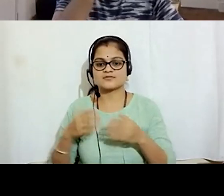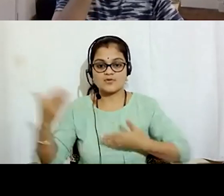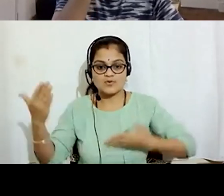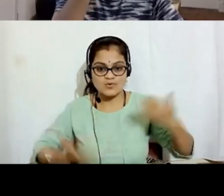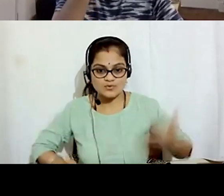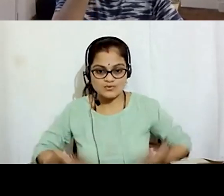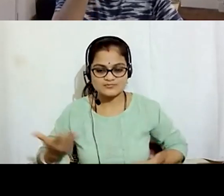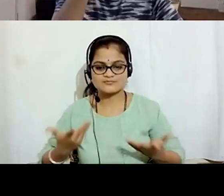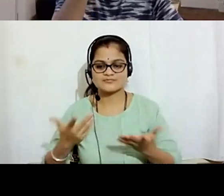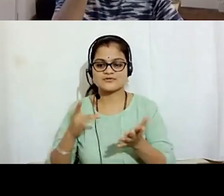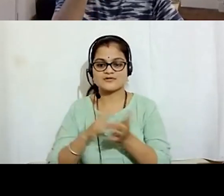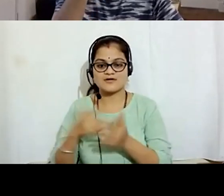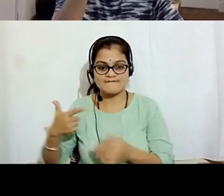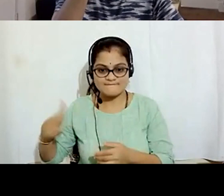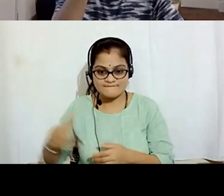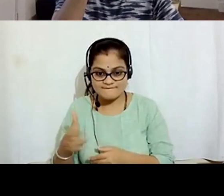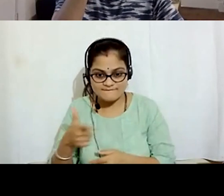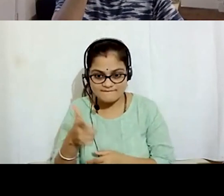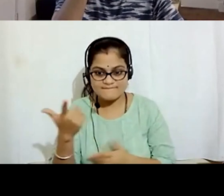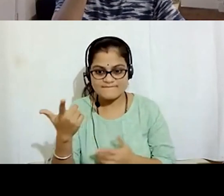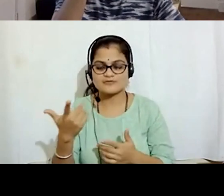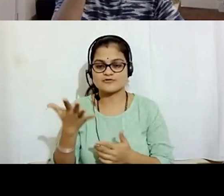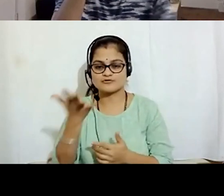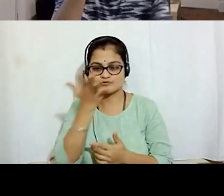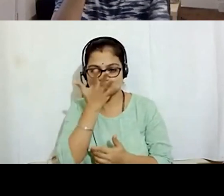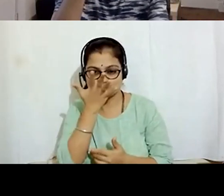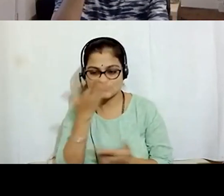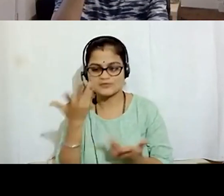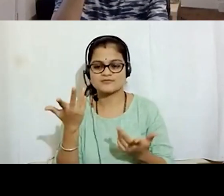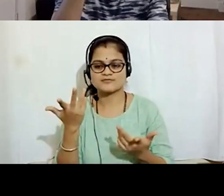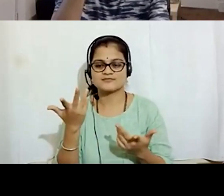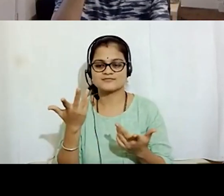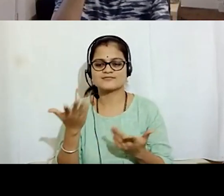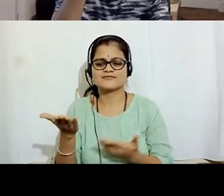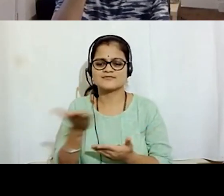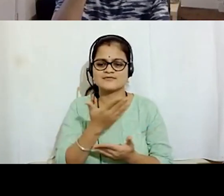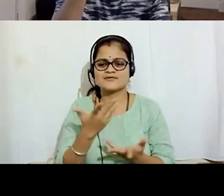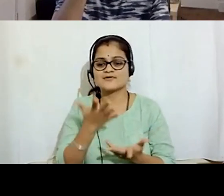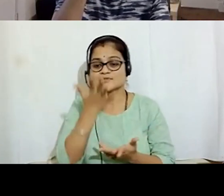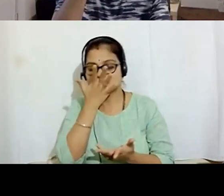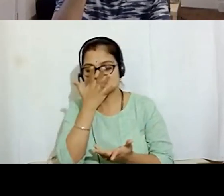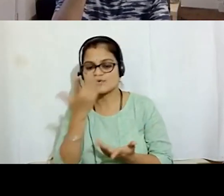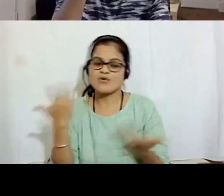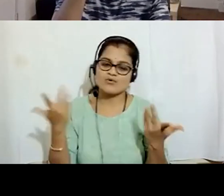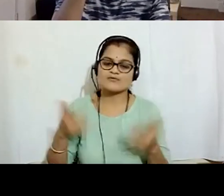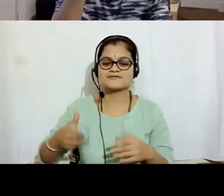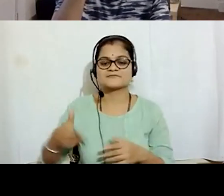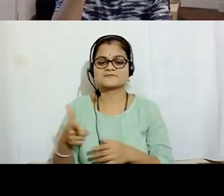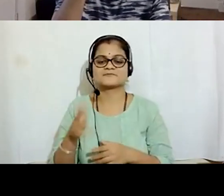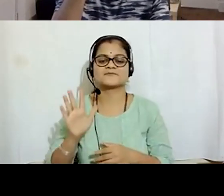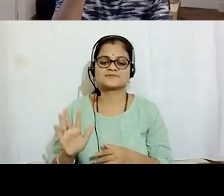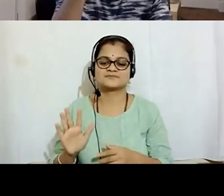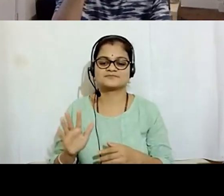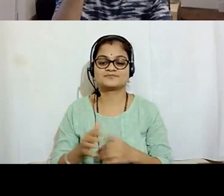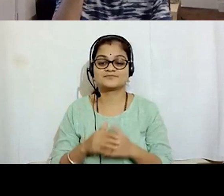is either fish or it's sweets. Rashogolla, usually the sweets or the fish. So,